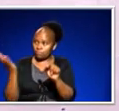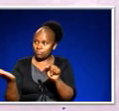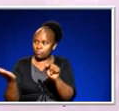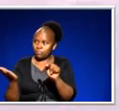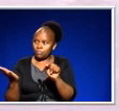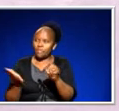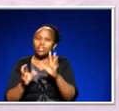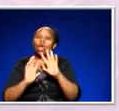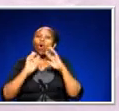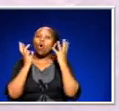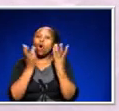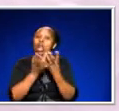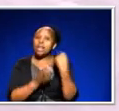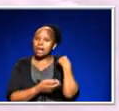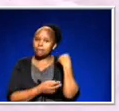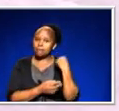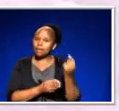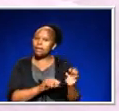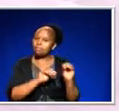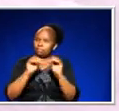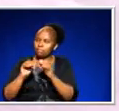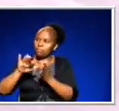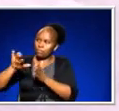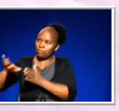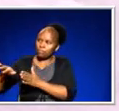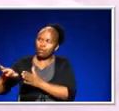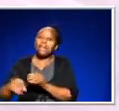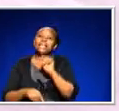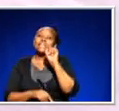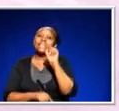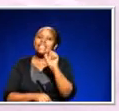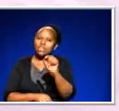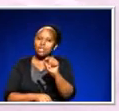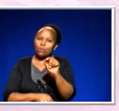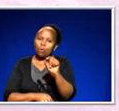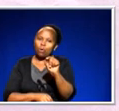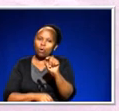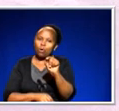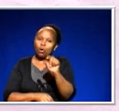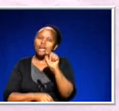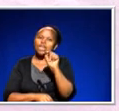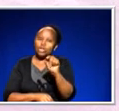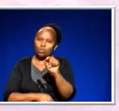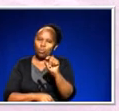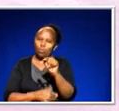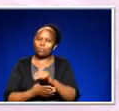This is a whole number, and this is what we call a